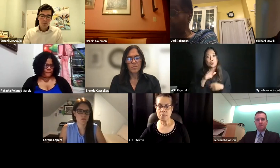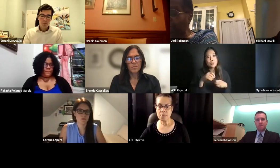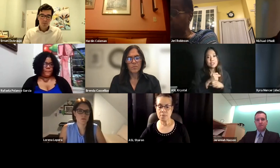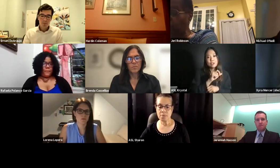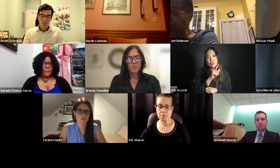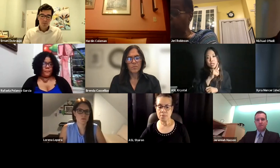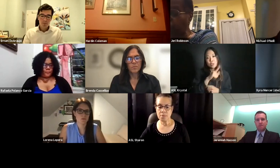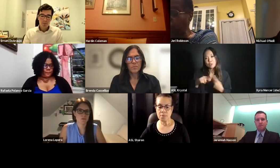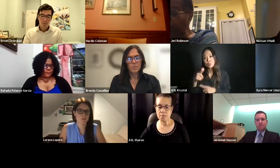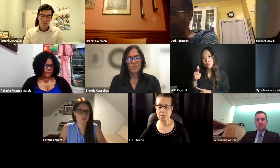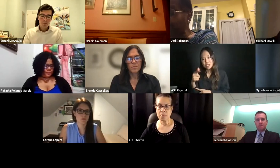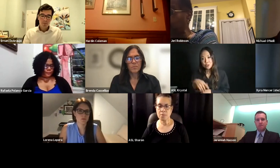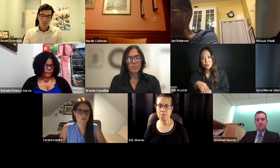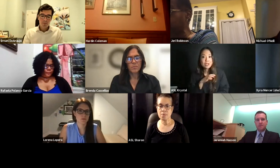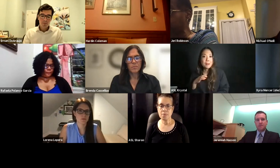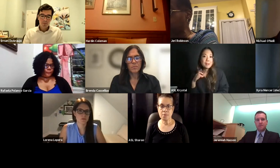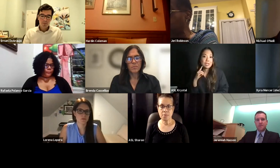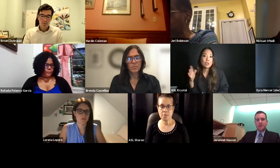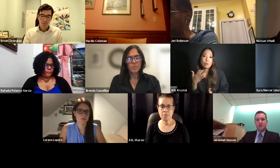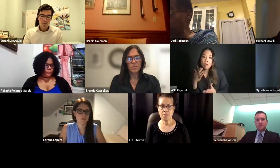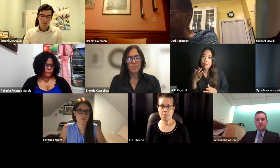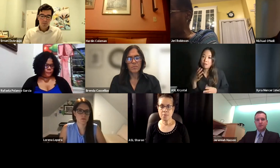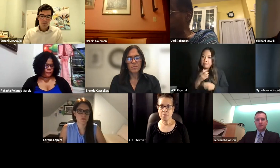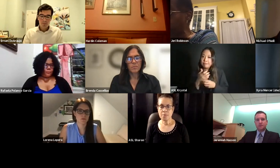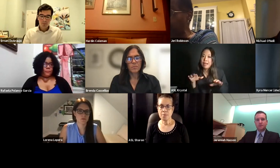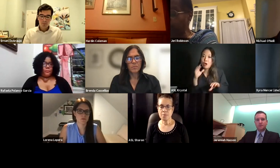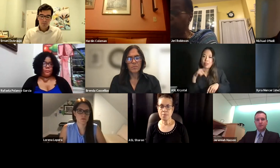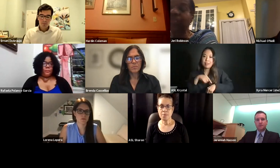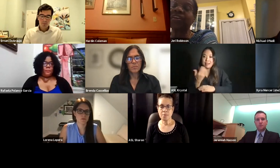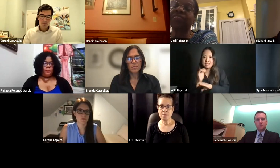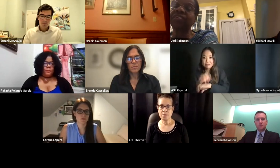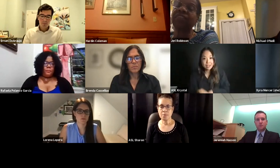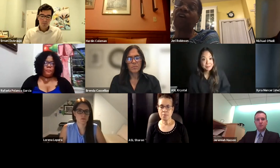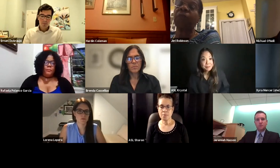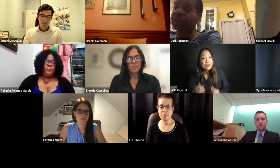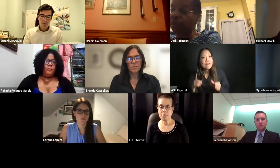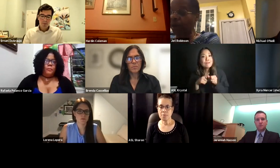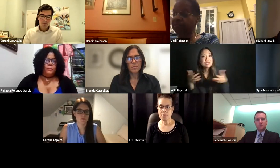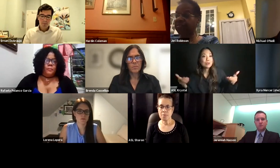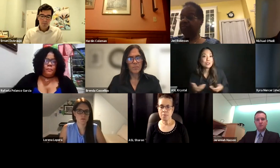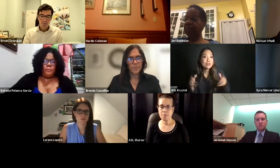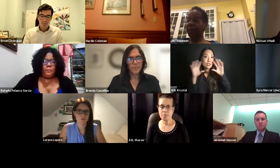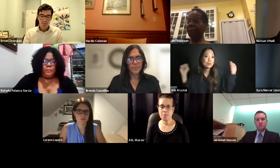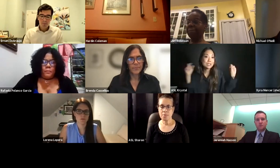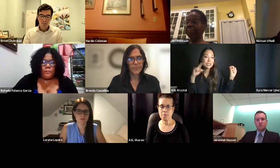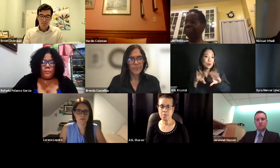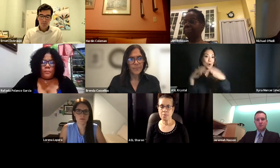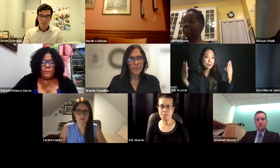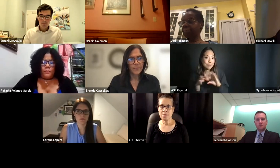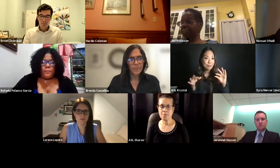will take action on this agreement later this evening first i'd like to invite the superintendent to give opening remarks